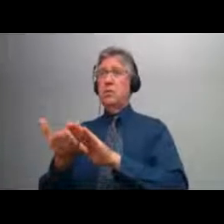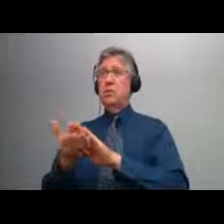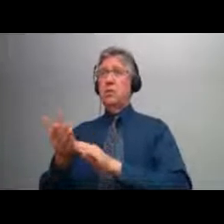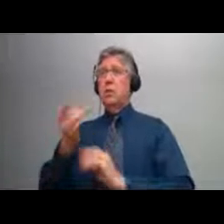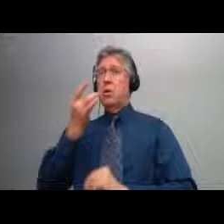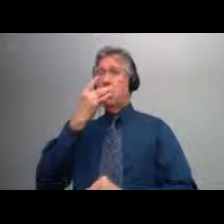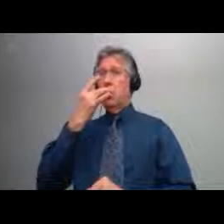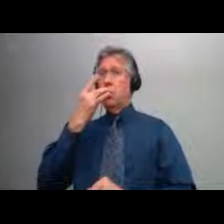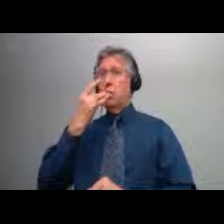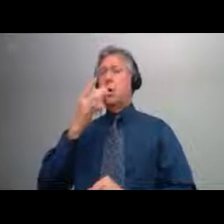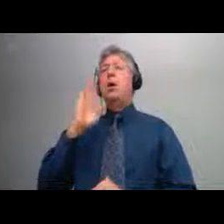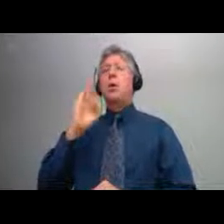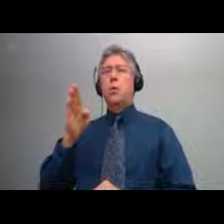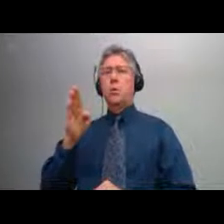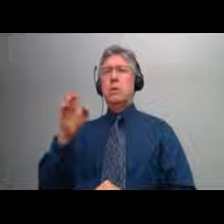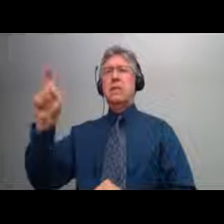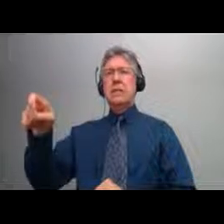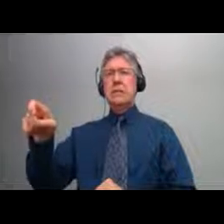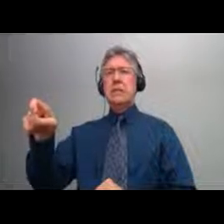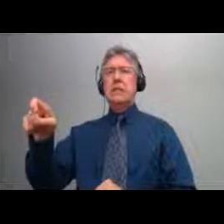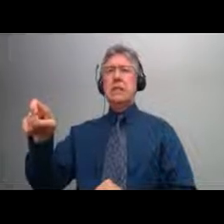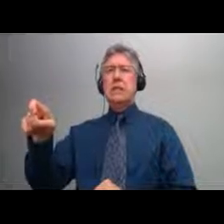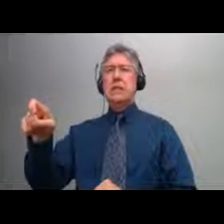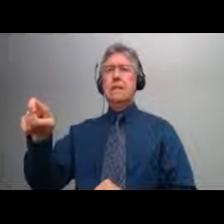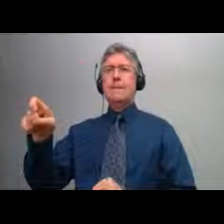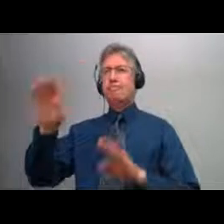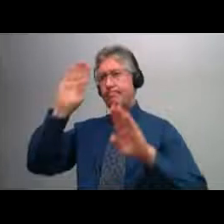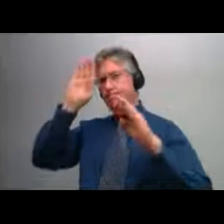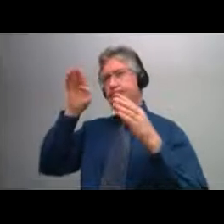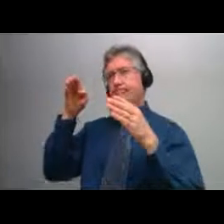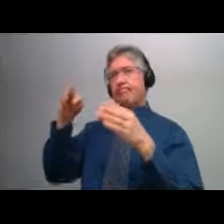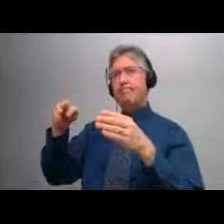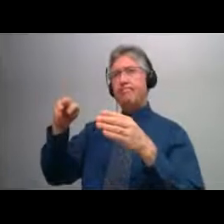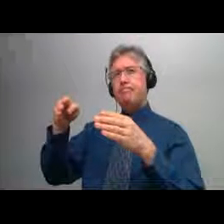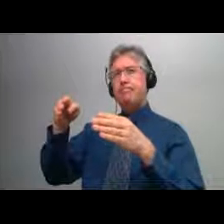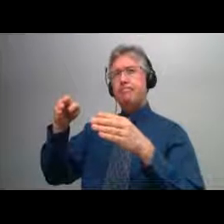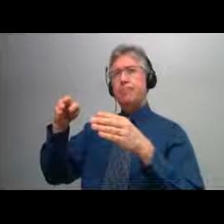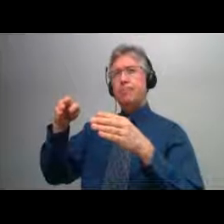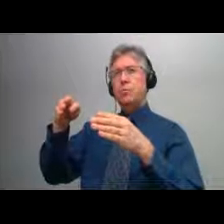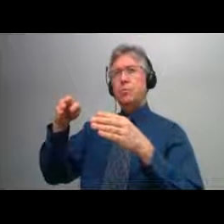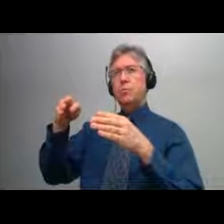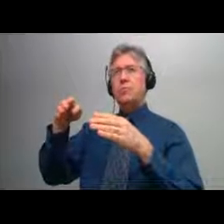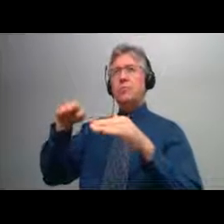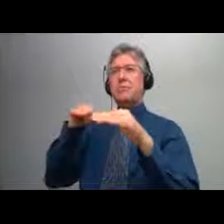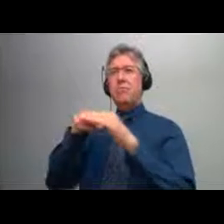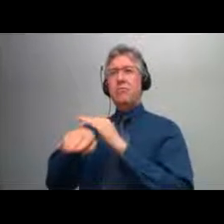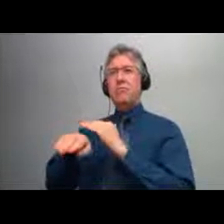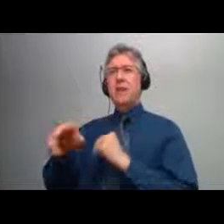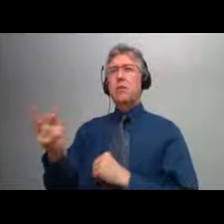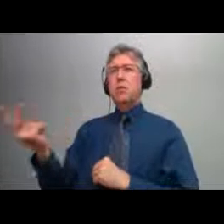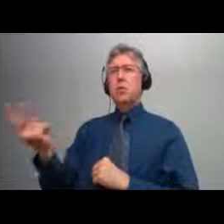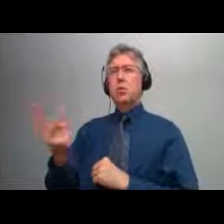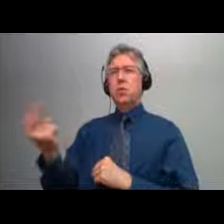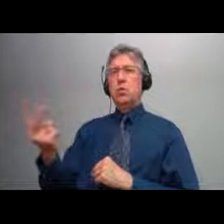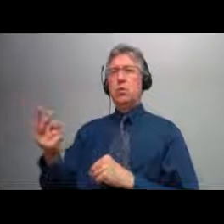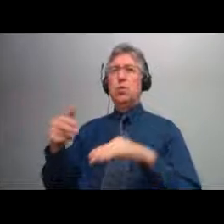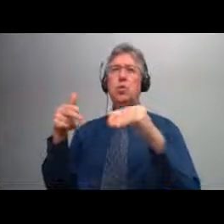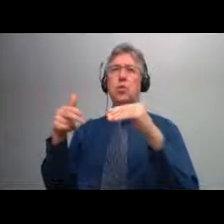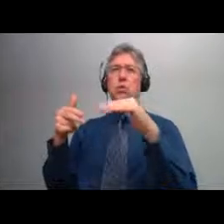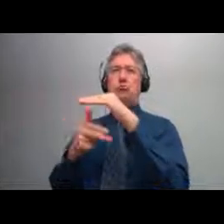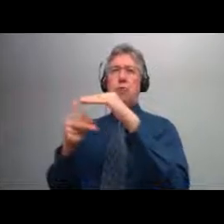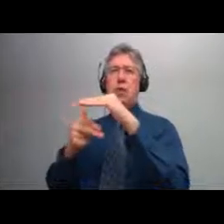signal, we needed to focus on that access into these garages to